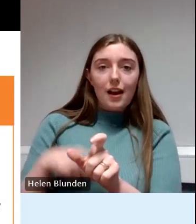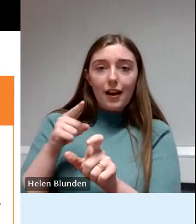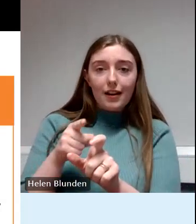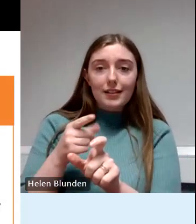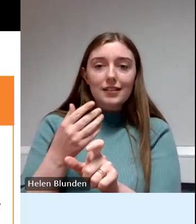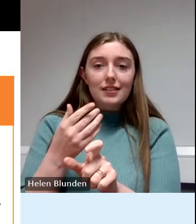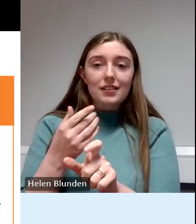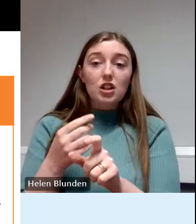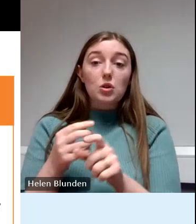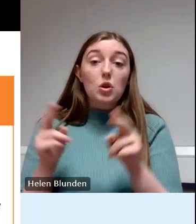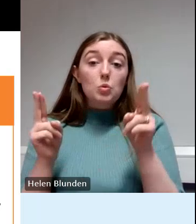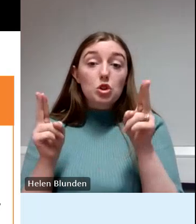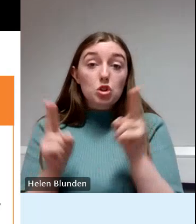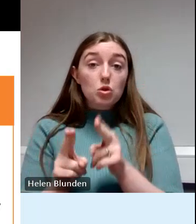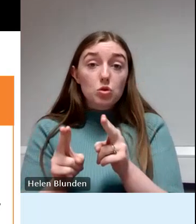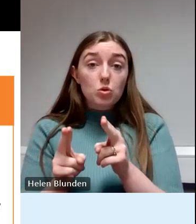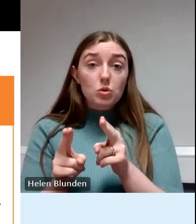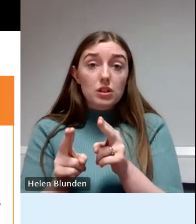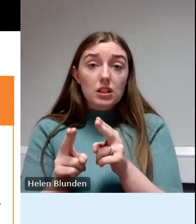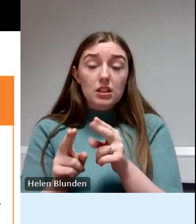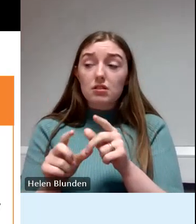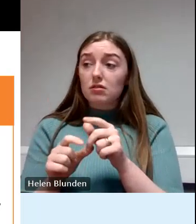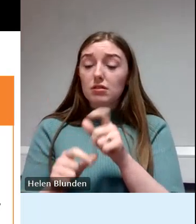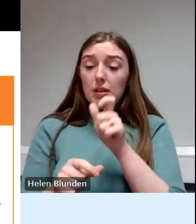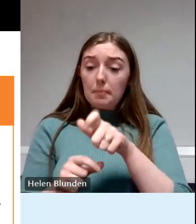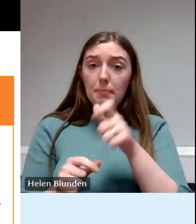admission. And so far, the